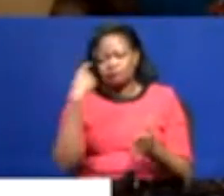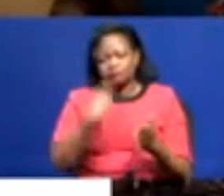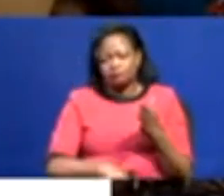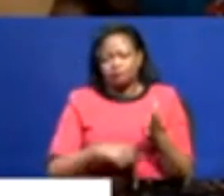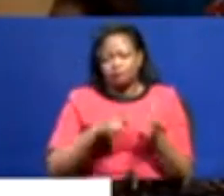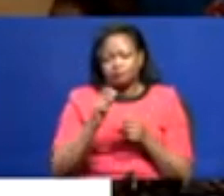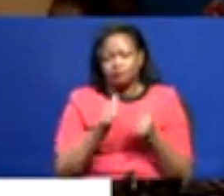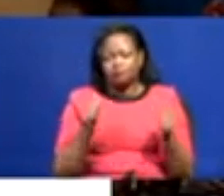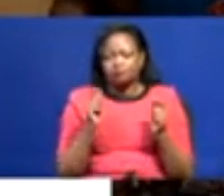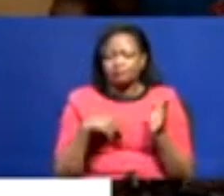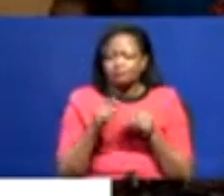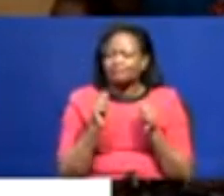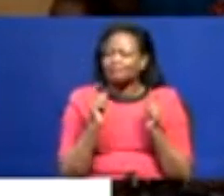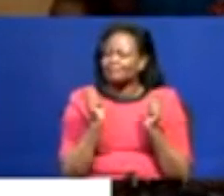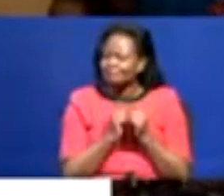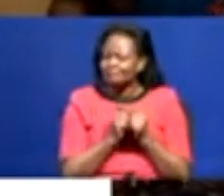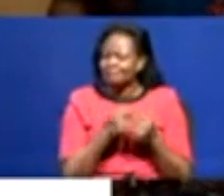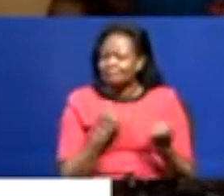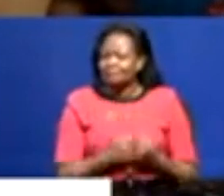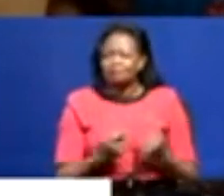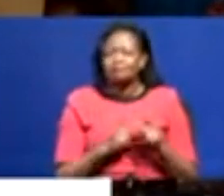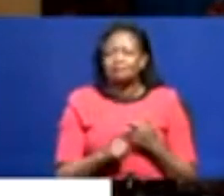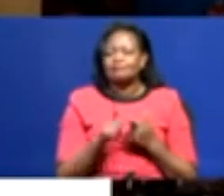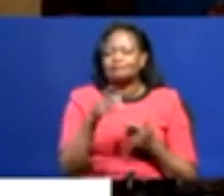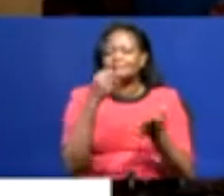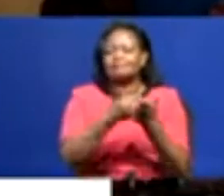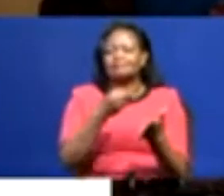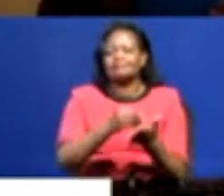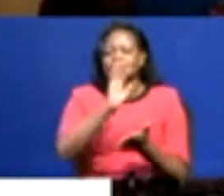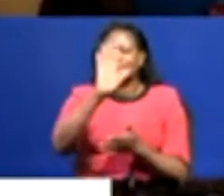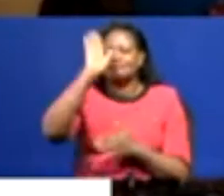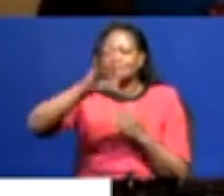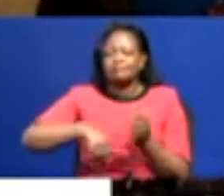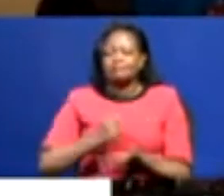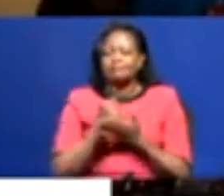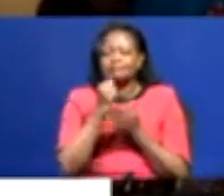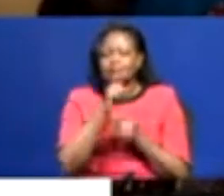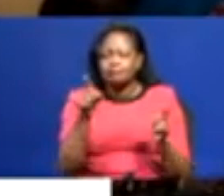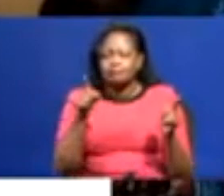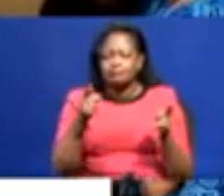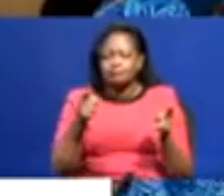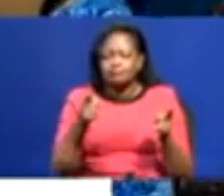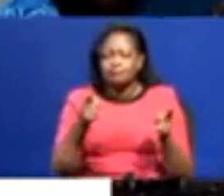unalipa kwa uchungu sana. Alafu hiyo pesa yako badala ikusaidie kukuletea